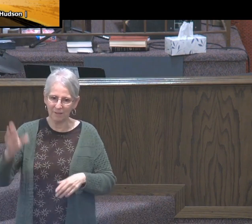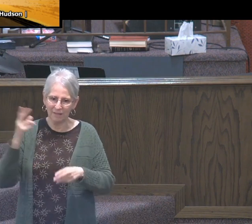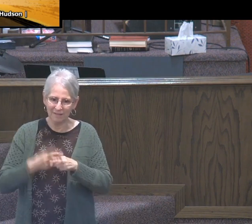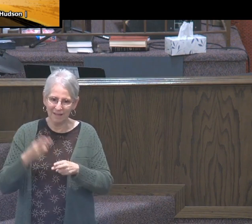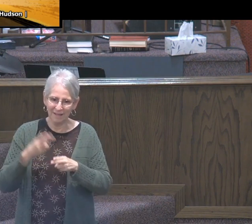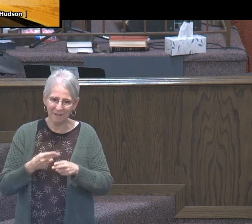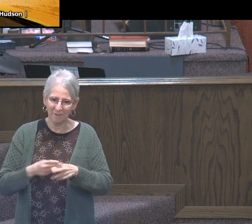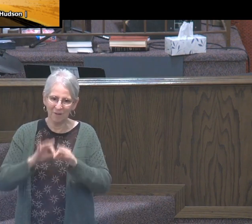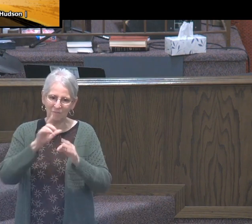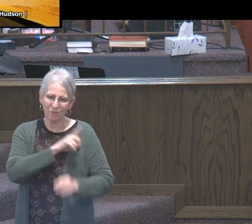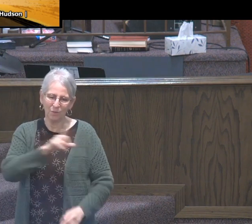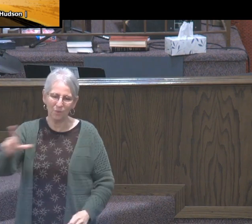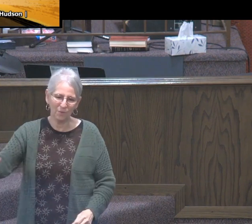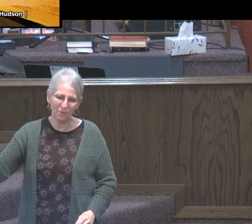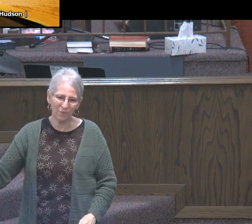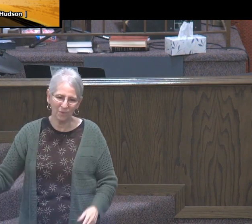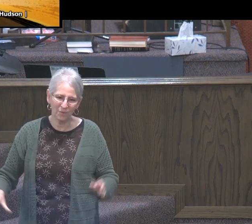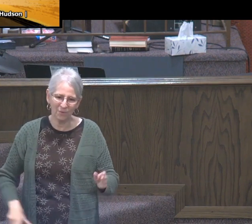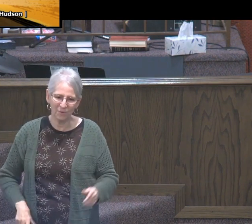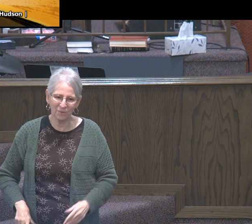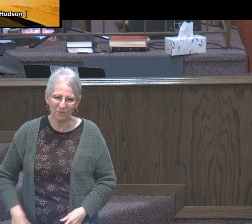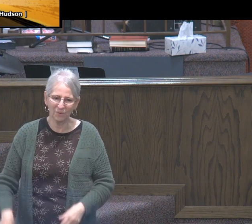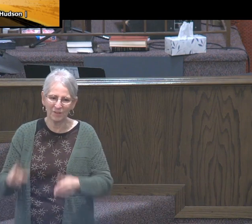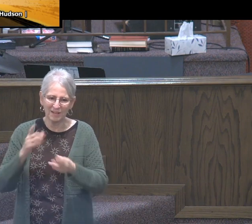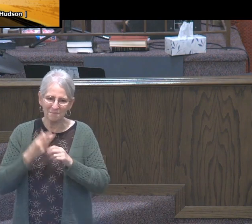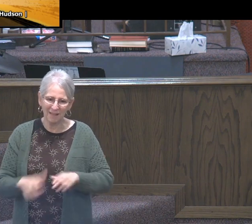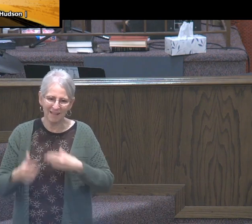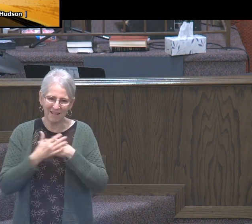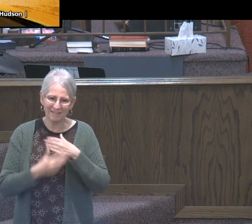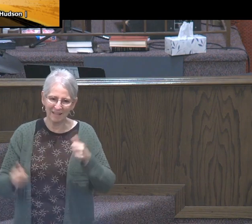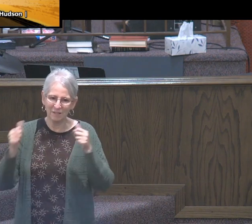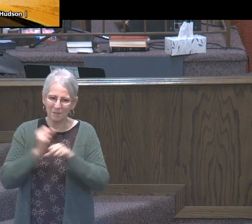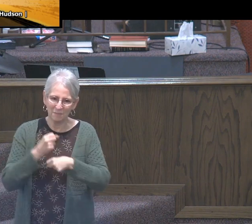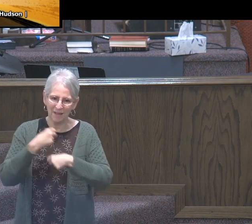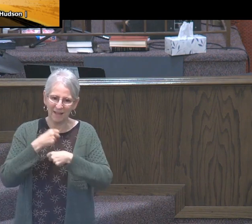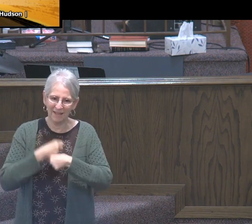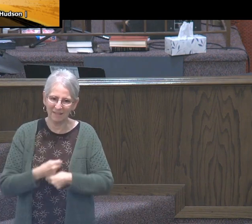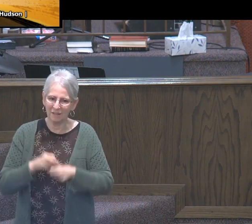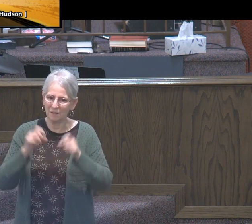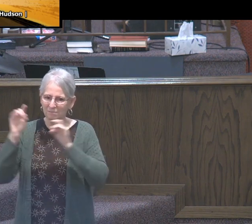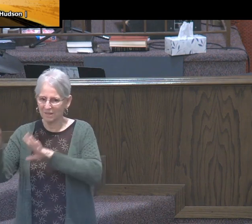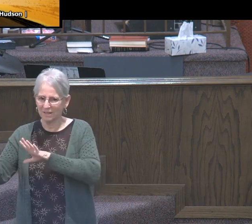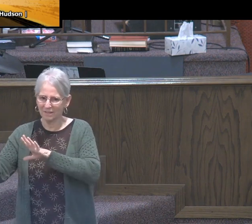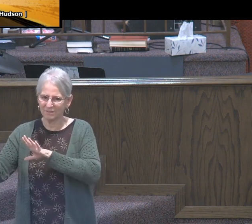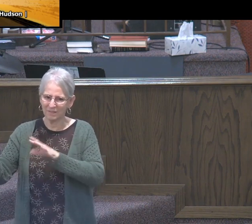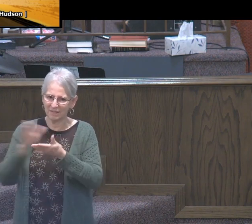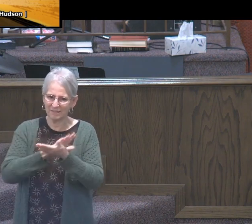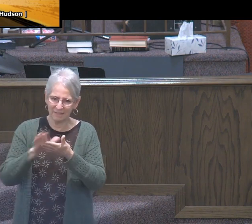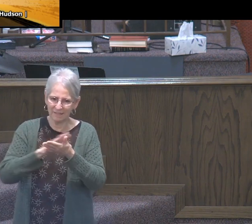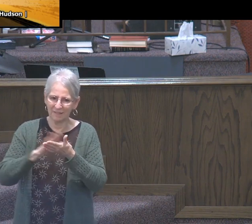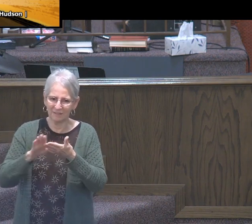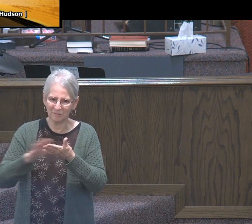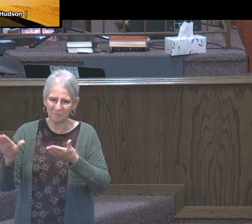be the name of the Lord. His blood can make the